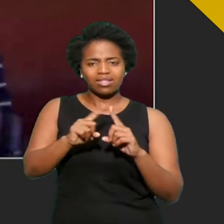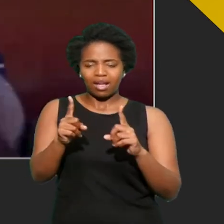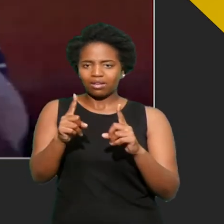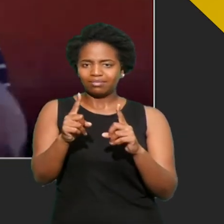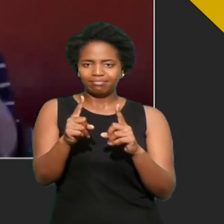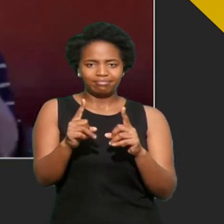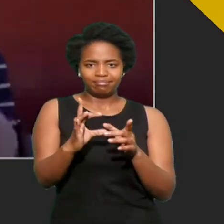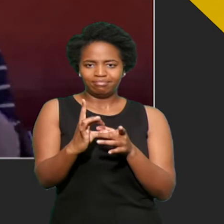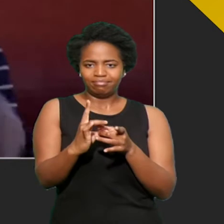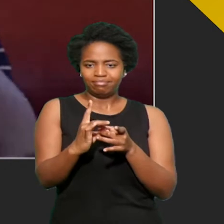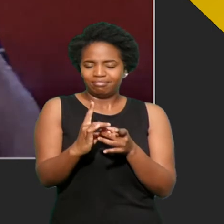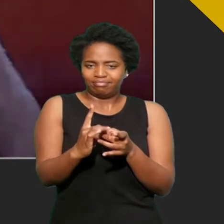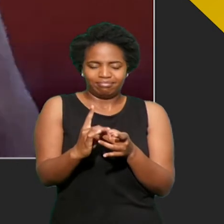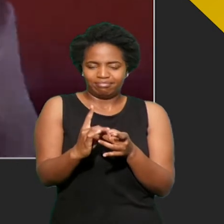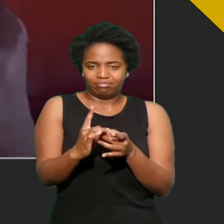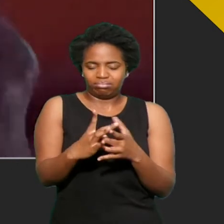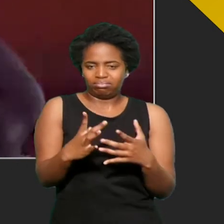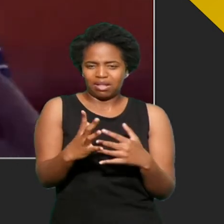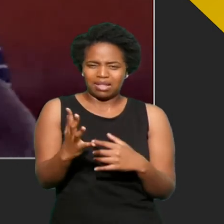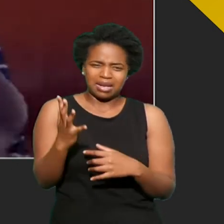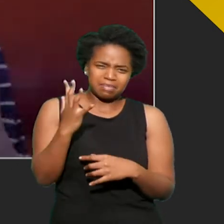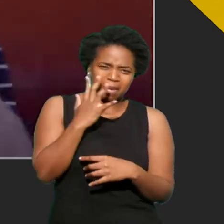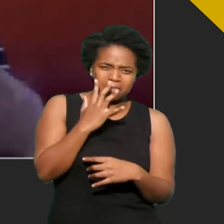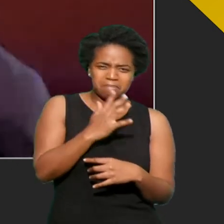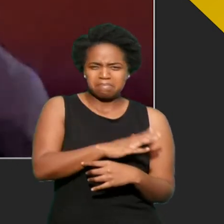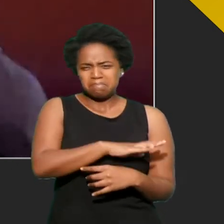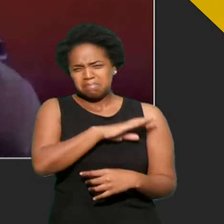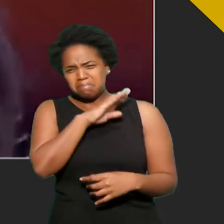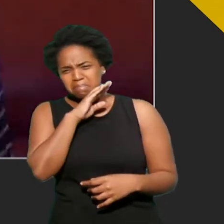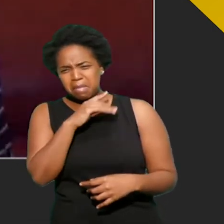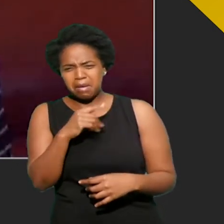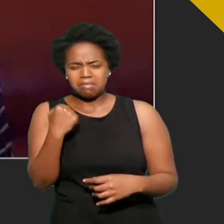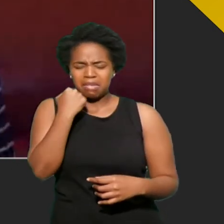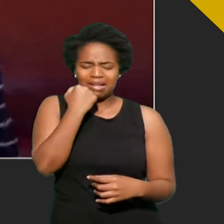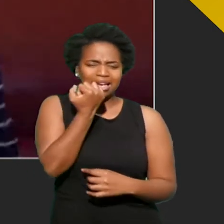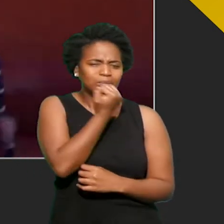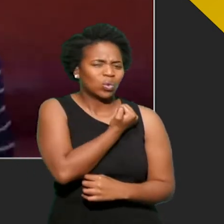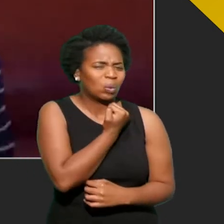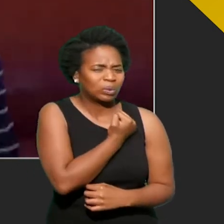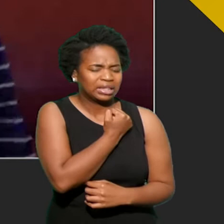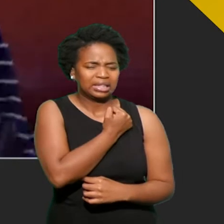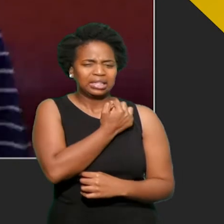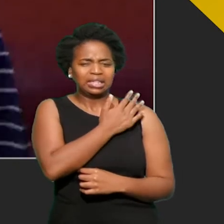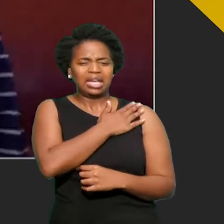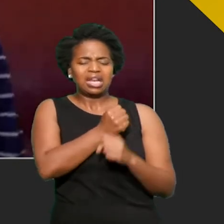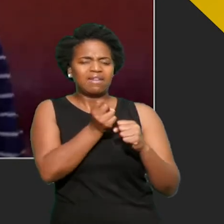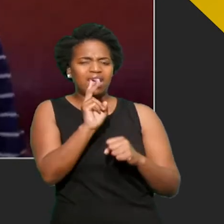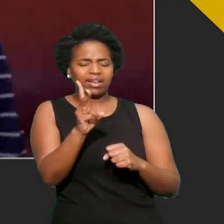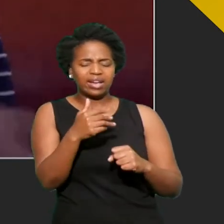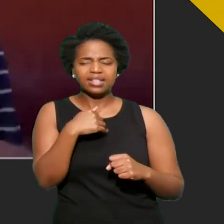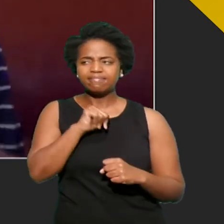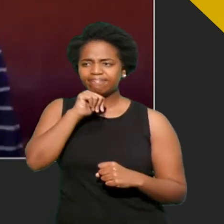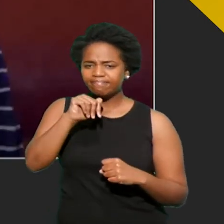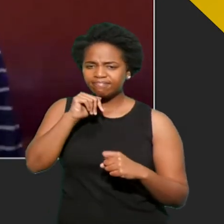and you get the first slap and then thereafter there's an apology and I'm sorry, you made me do